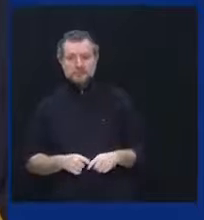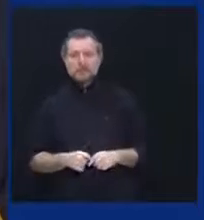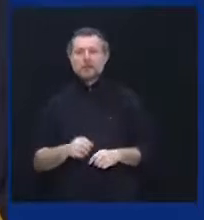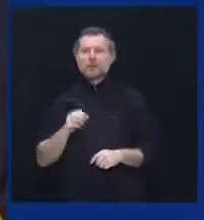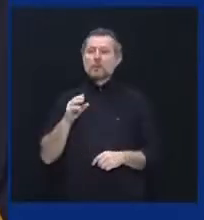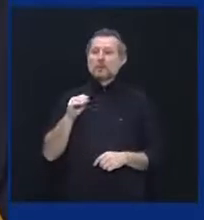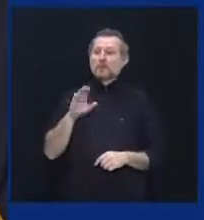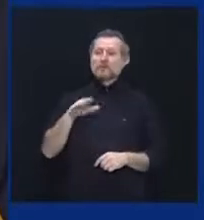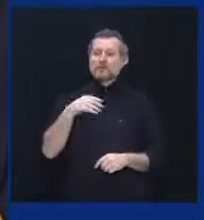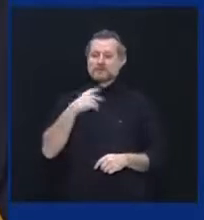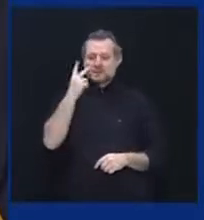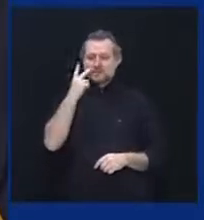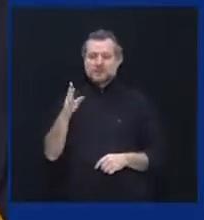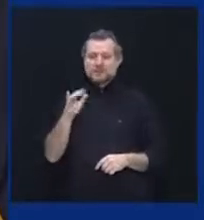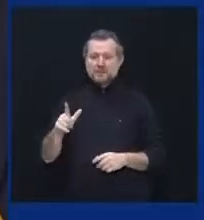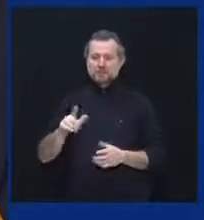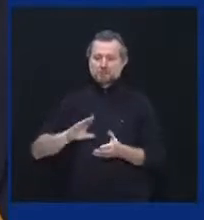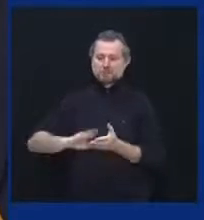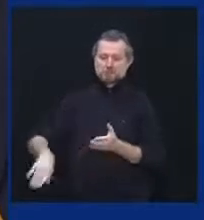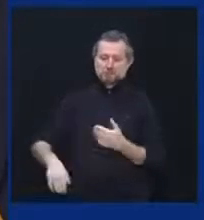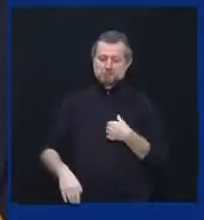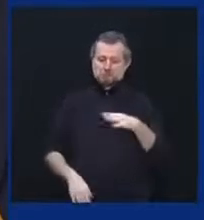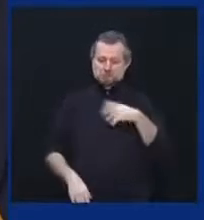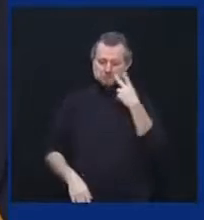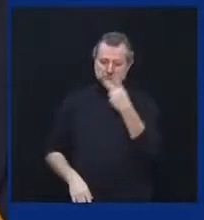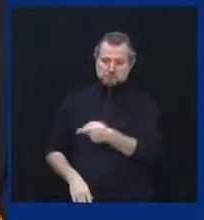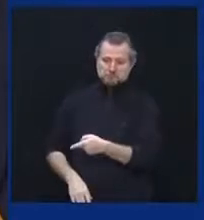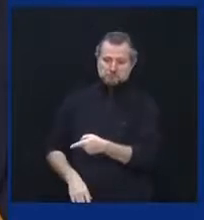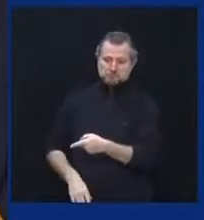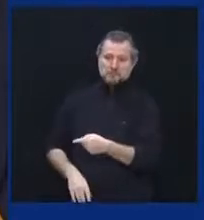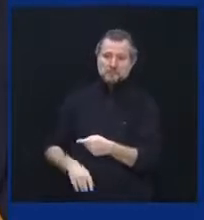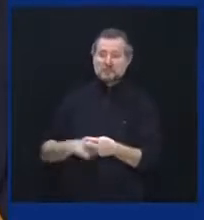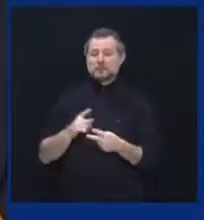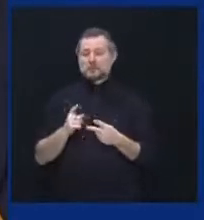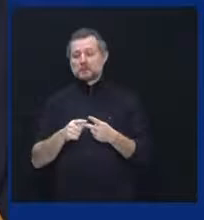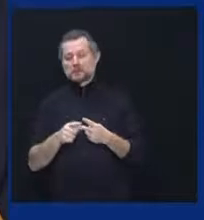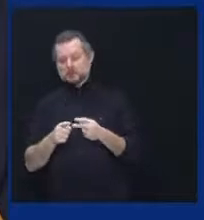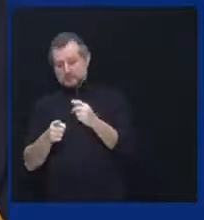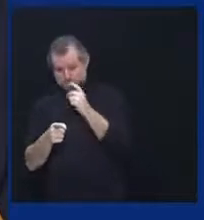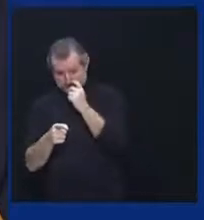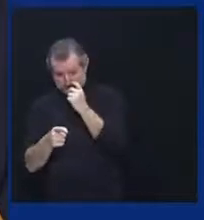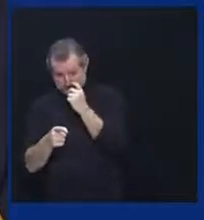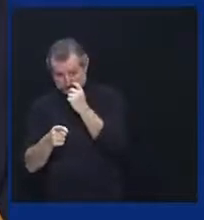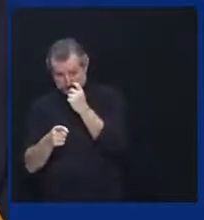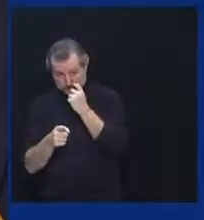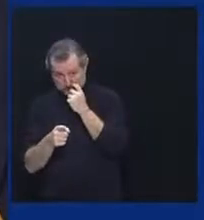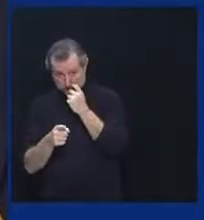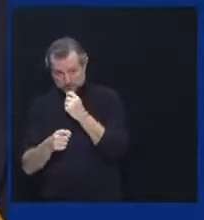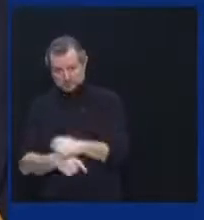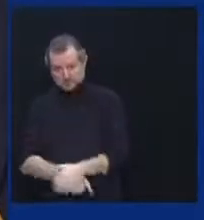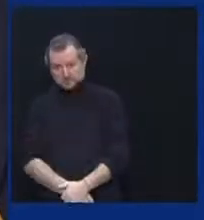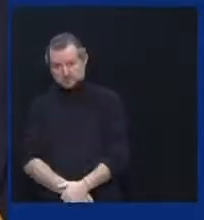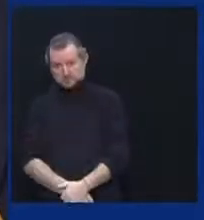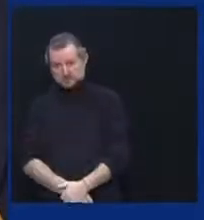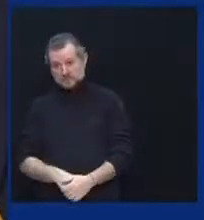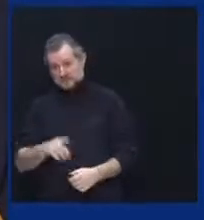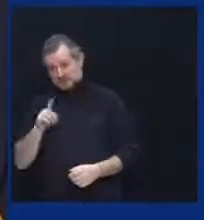bill on the immunity law. Second, the Department of